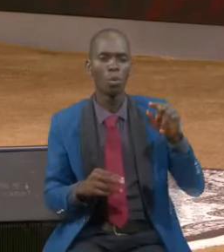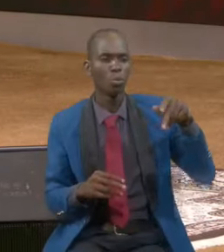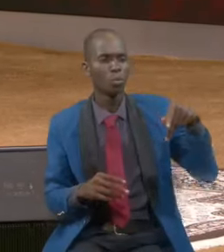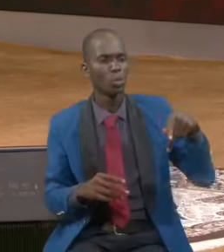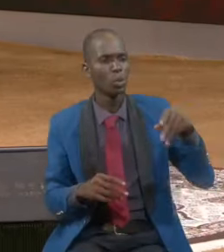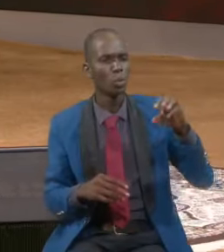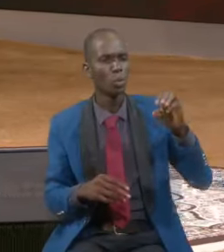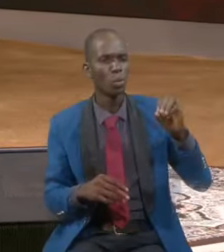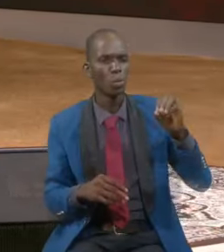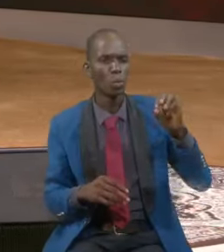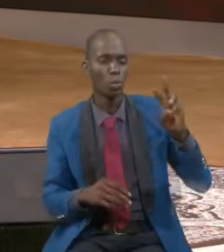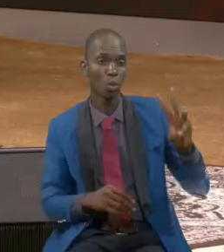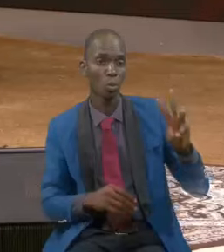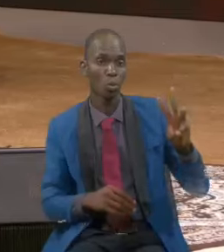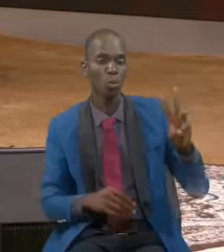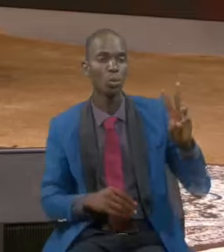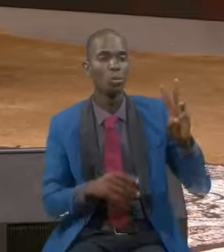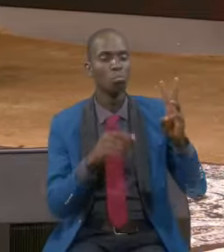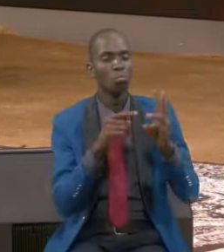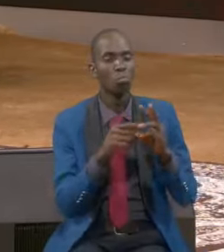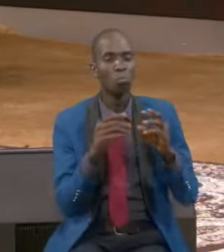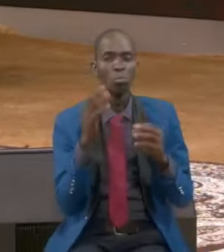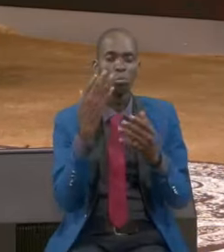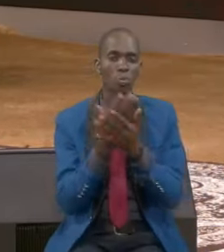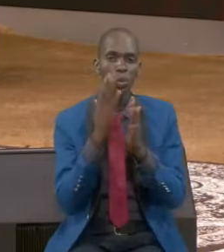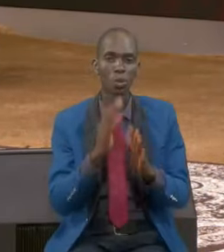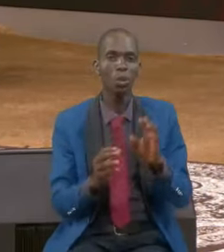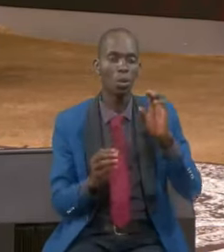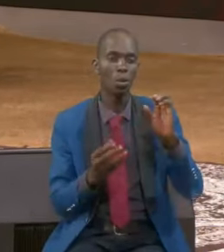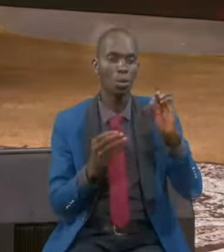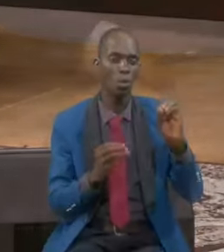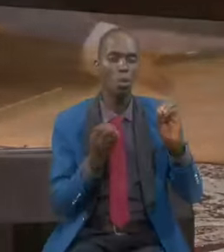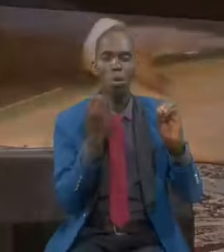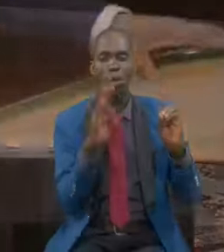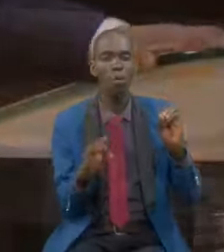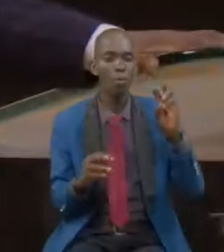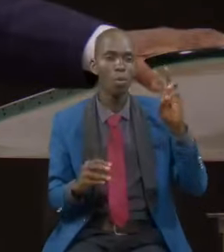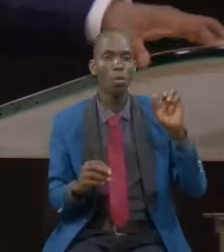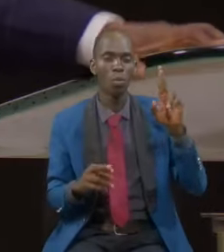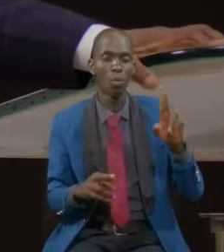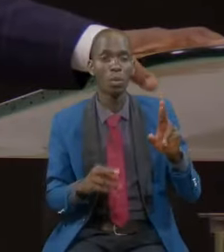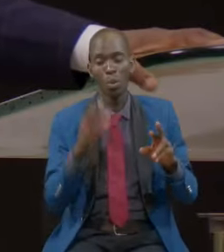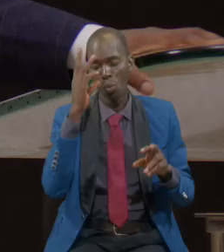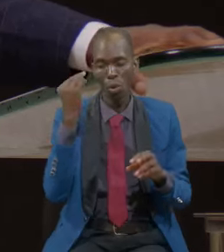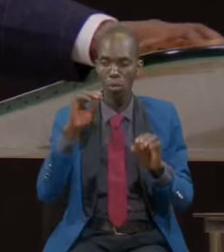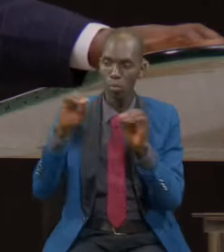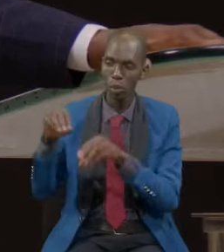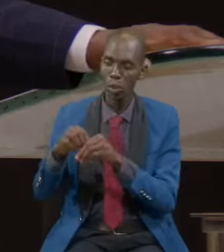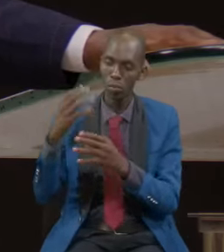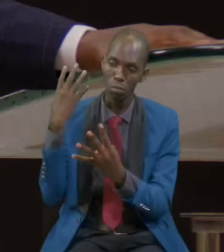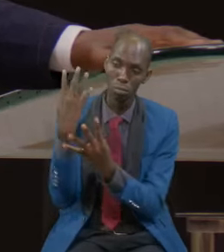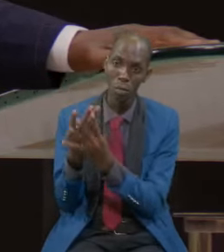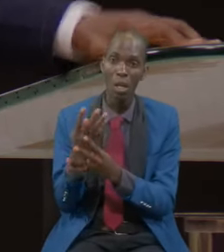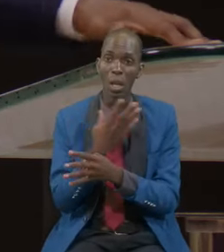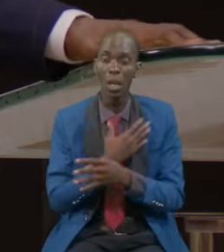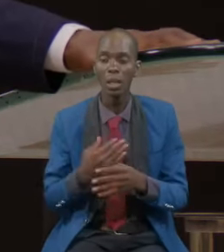him in a kind of room, but there was no mirror in that room. Deliberately they